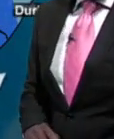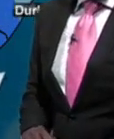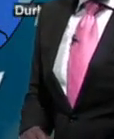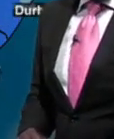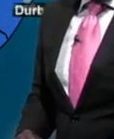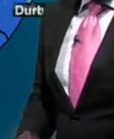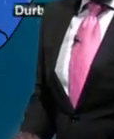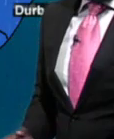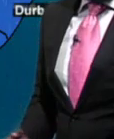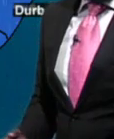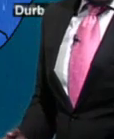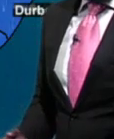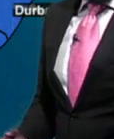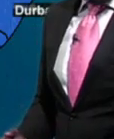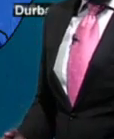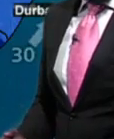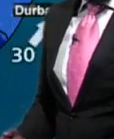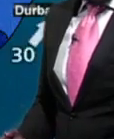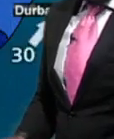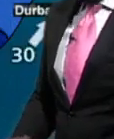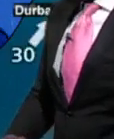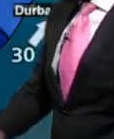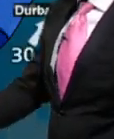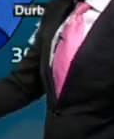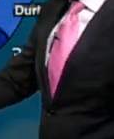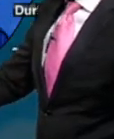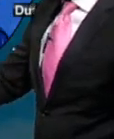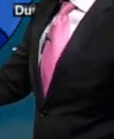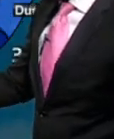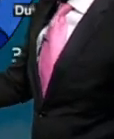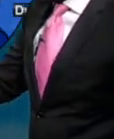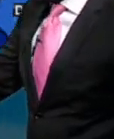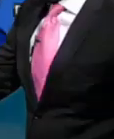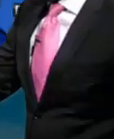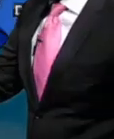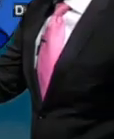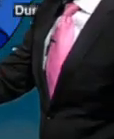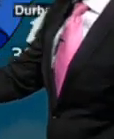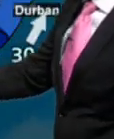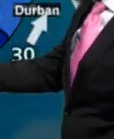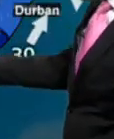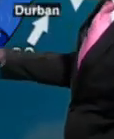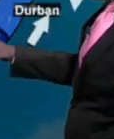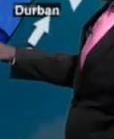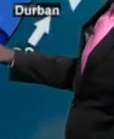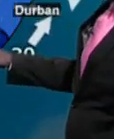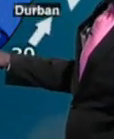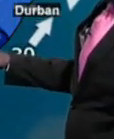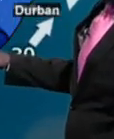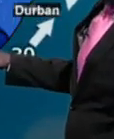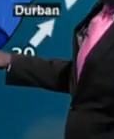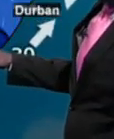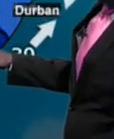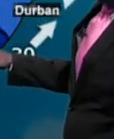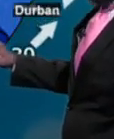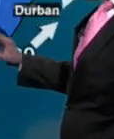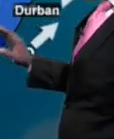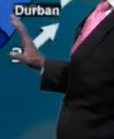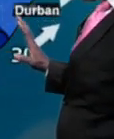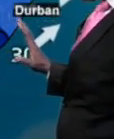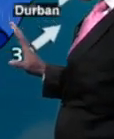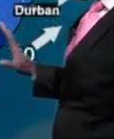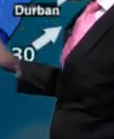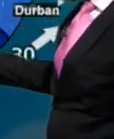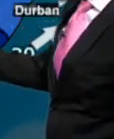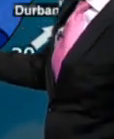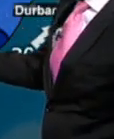qebega bosimong hosane o hlakile hore dipula tse matla hladi kenele hona ka haro qebega di kenela boholo ba se tse ksalwa hona ka haro